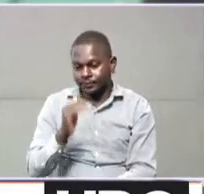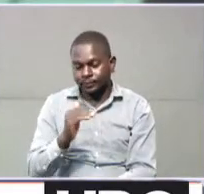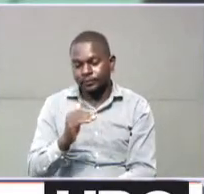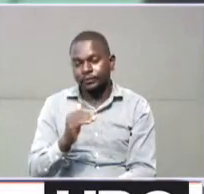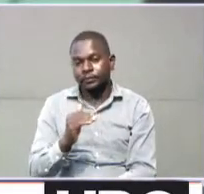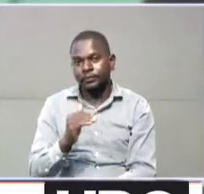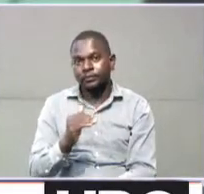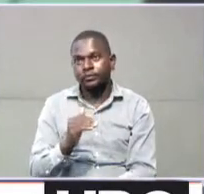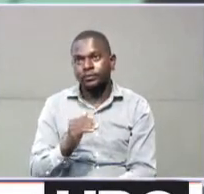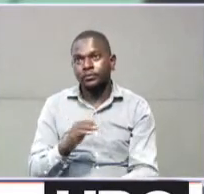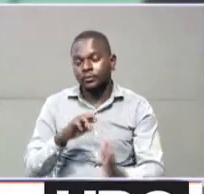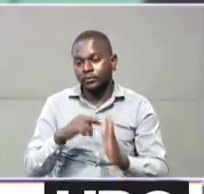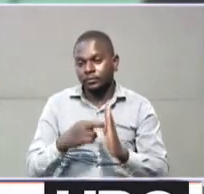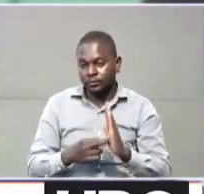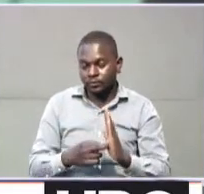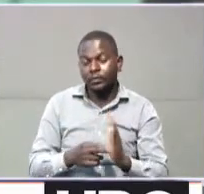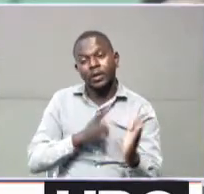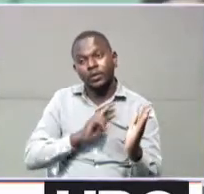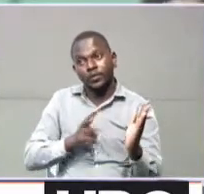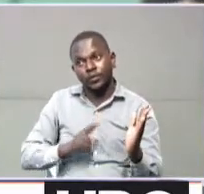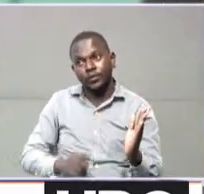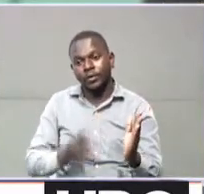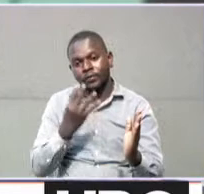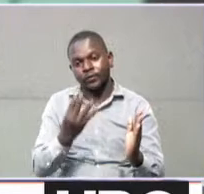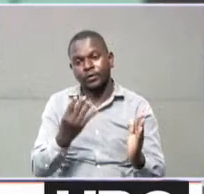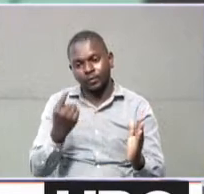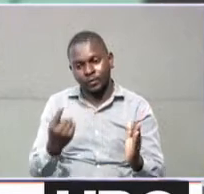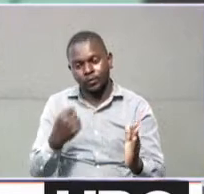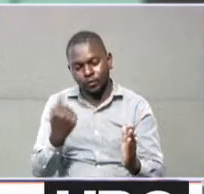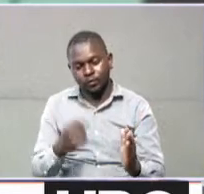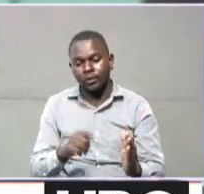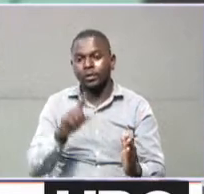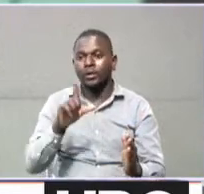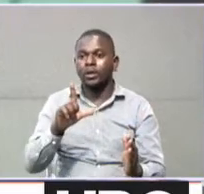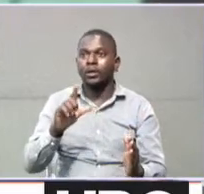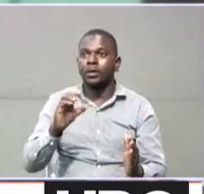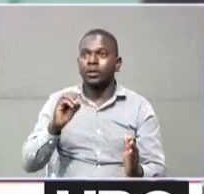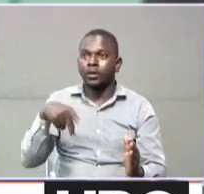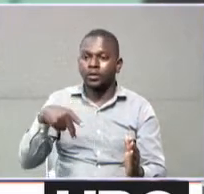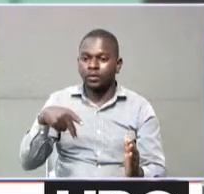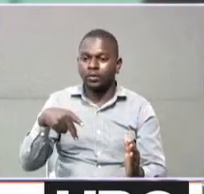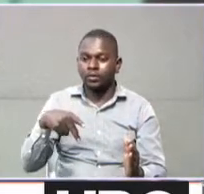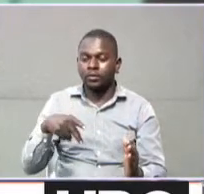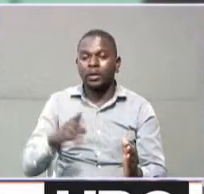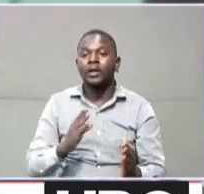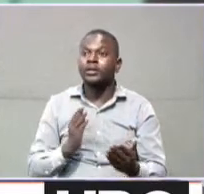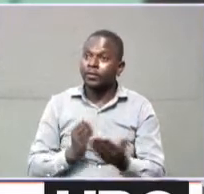please read the rule 41 own read of opposition as a right of reprise